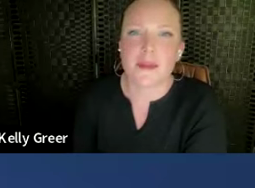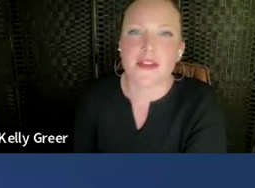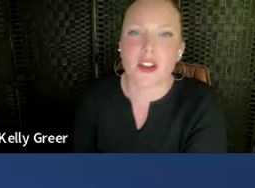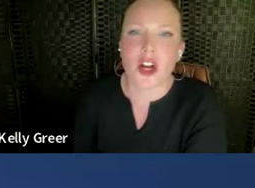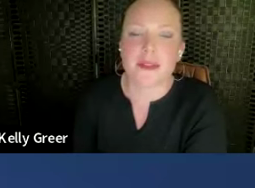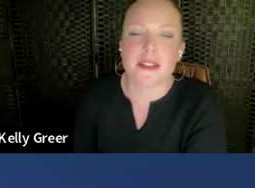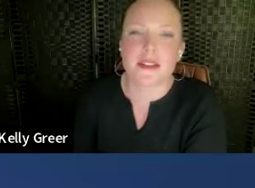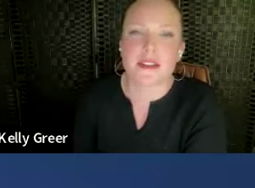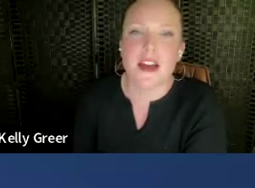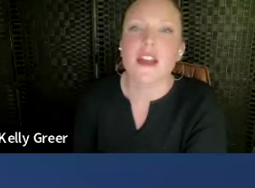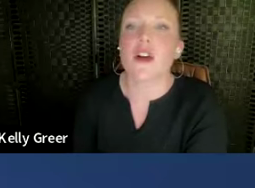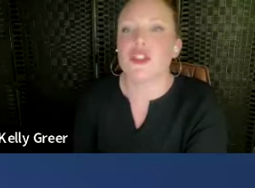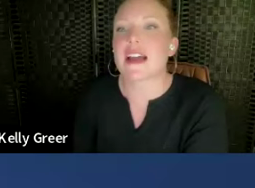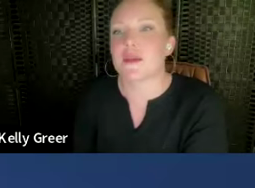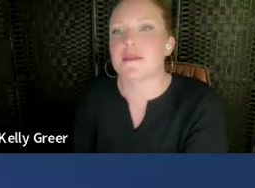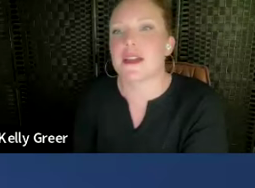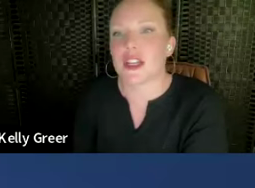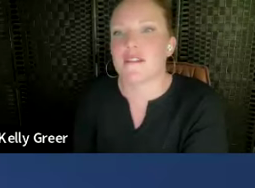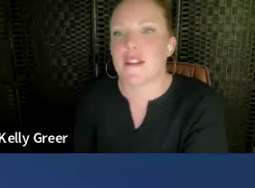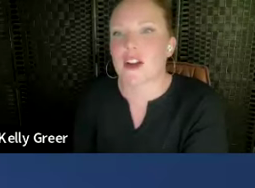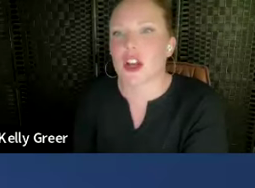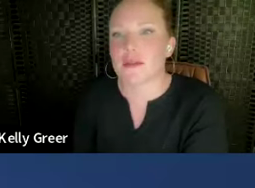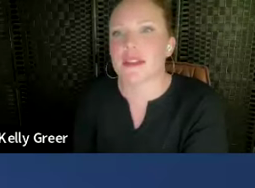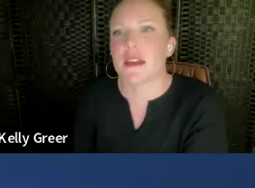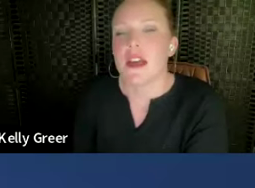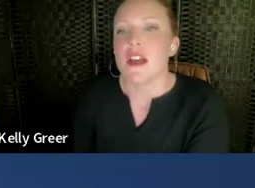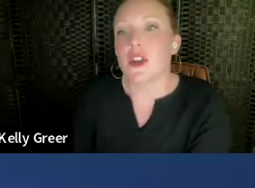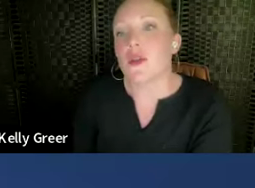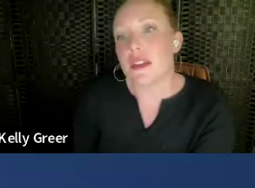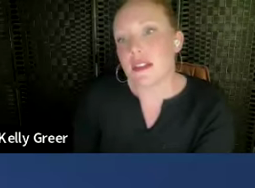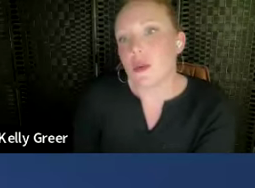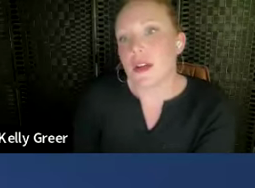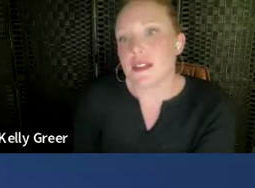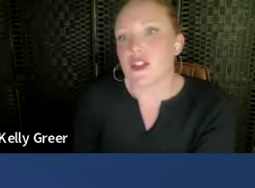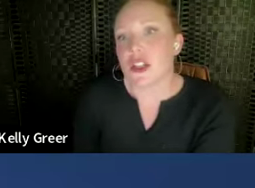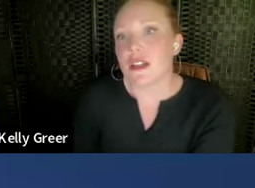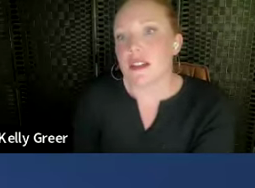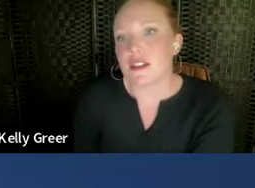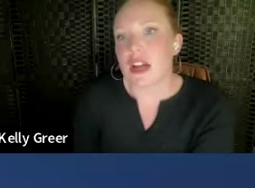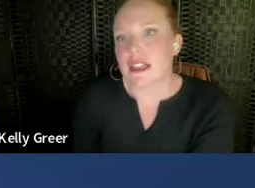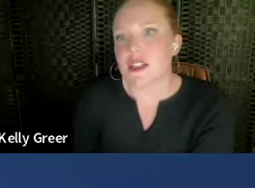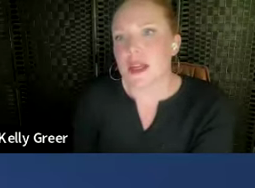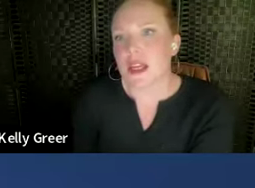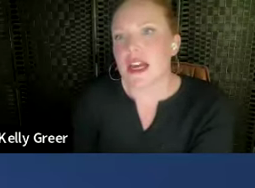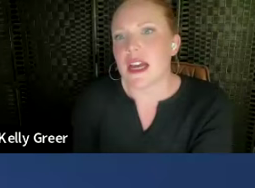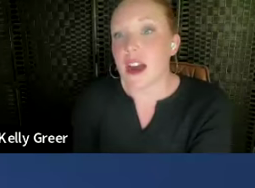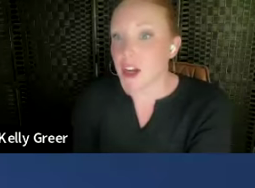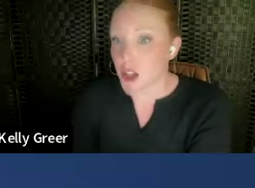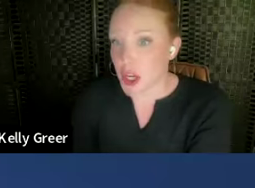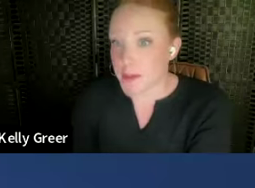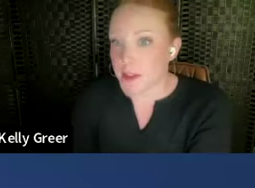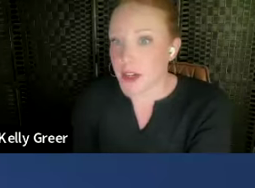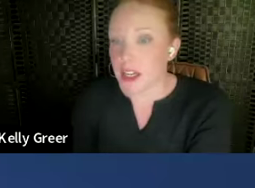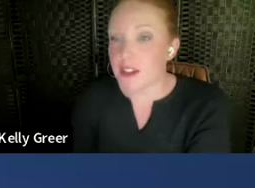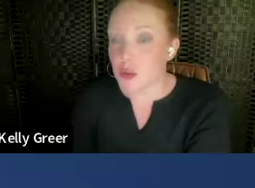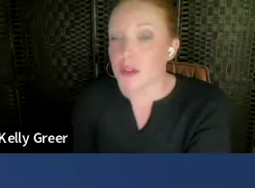You were talking about the alarm. Yeah, Jacqueline was mentioning the fire alarm. So this organization, this is Jacqueline speaking, has